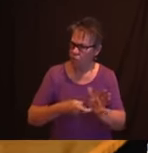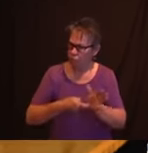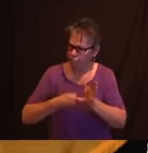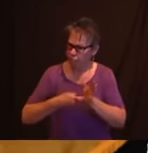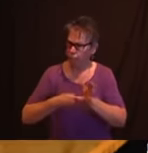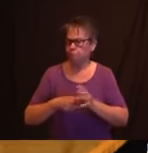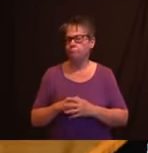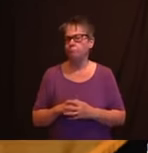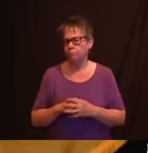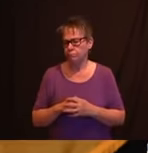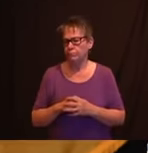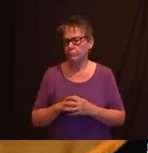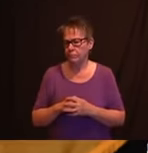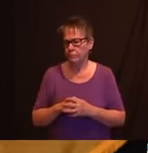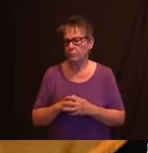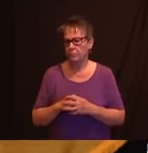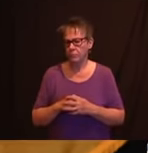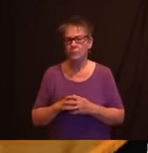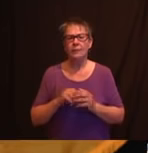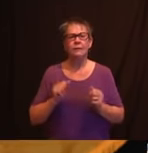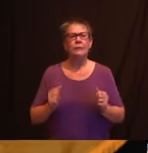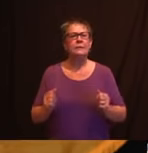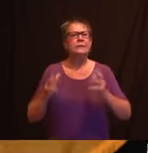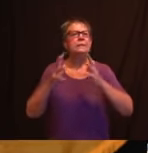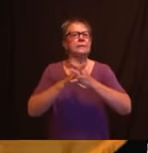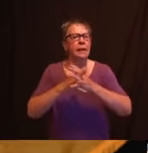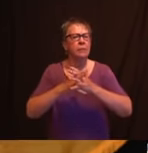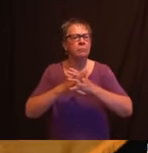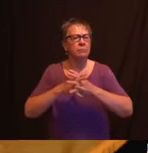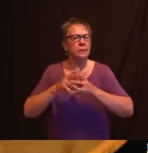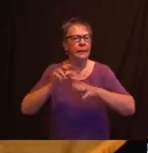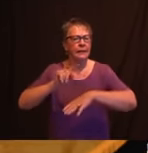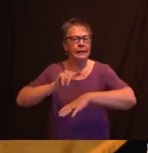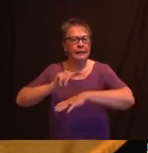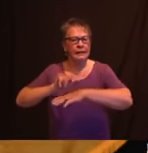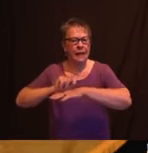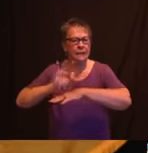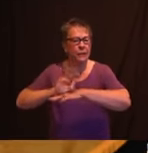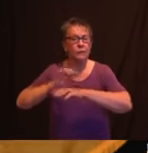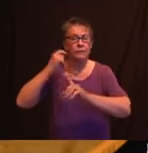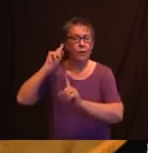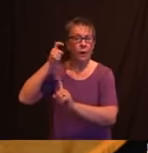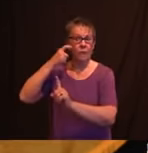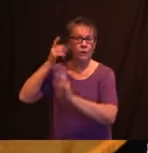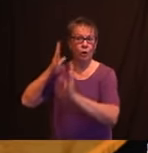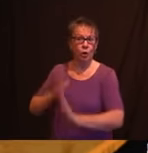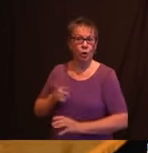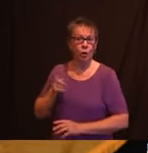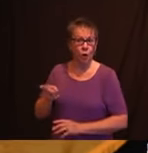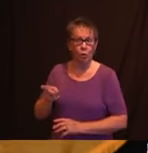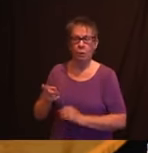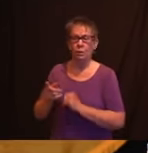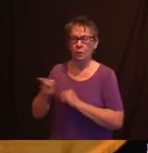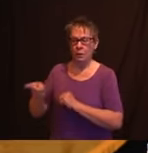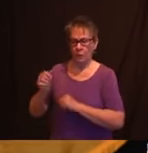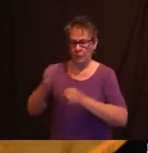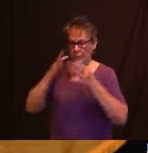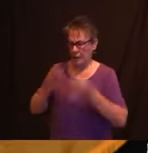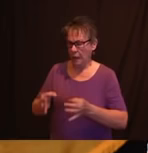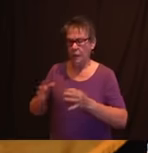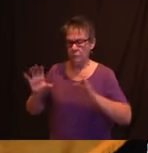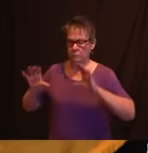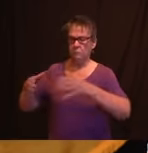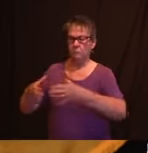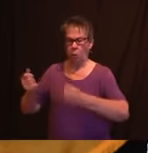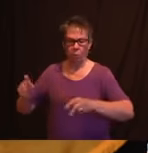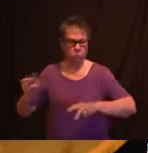So in partnership with the Department of Human Services and the Governor's Office, The department has already started to begin